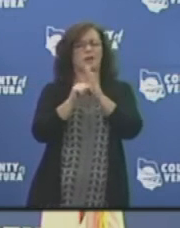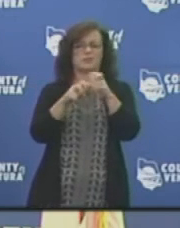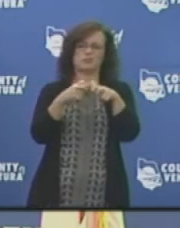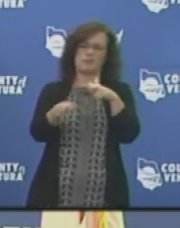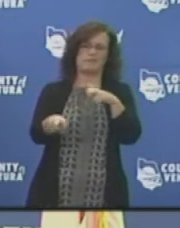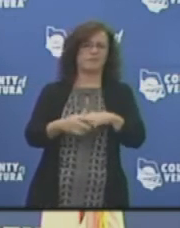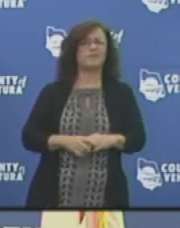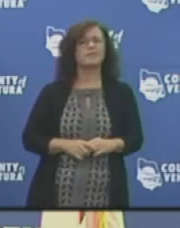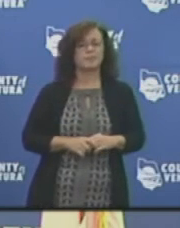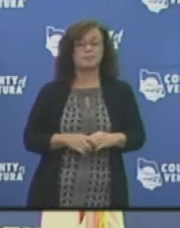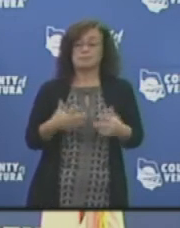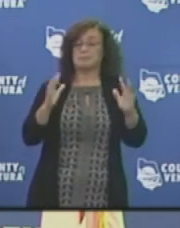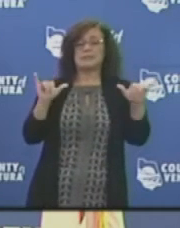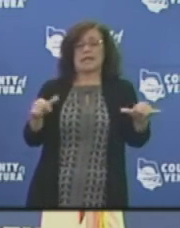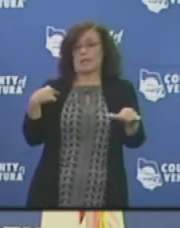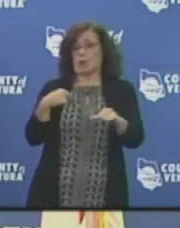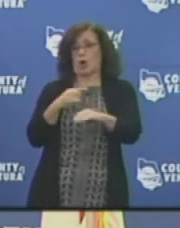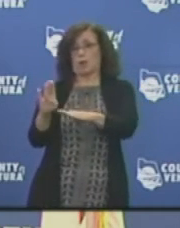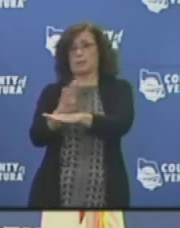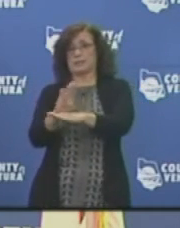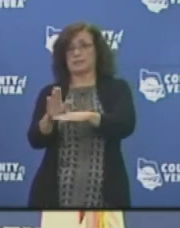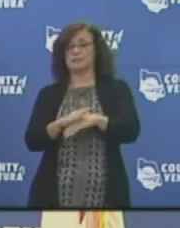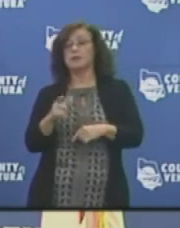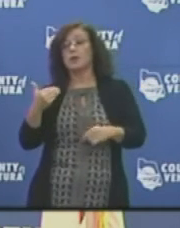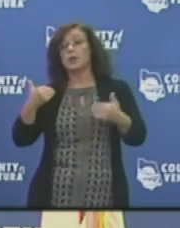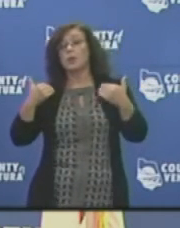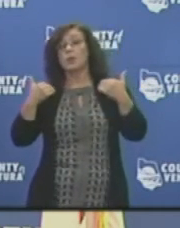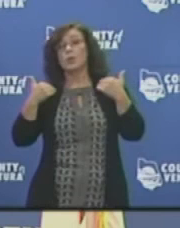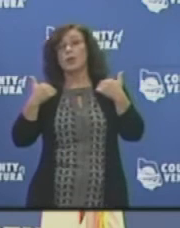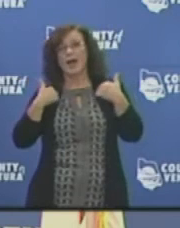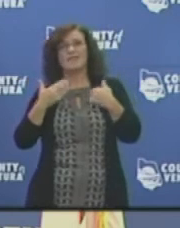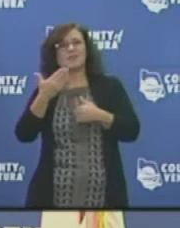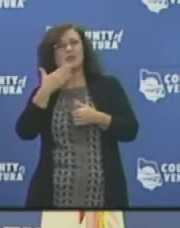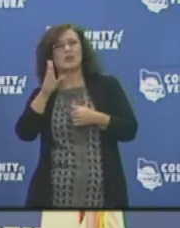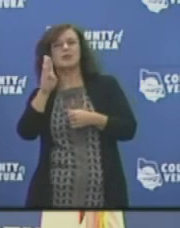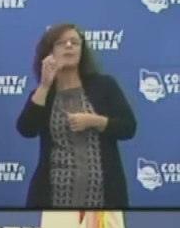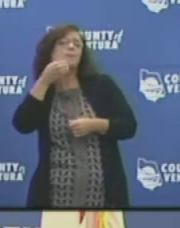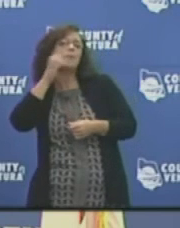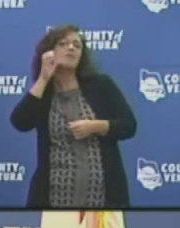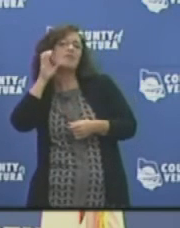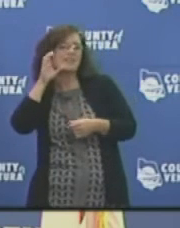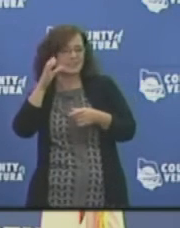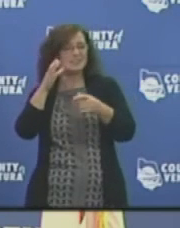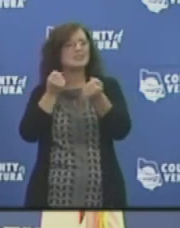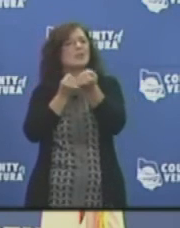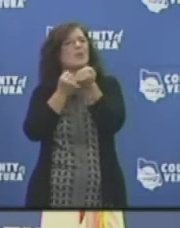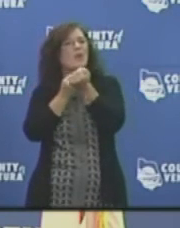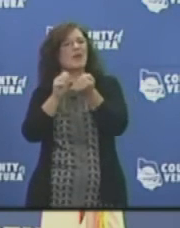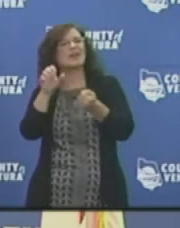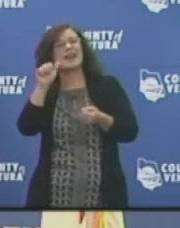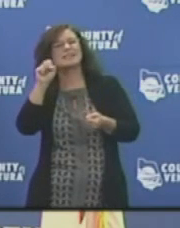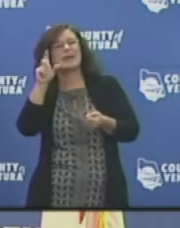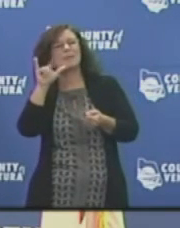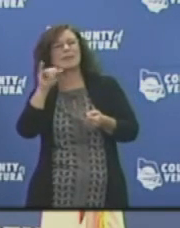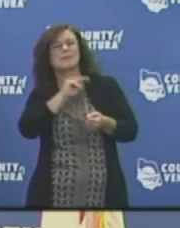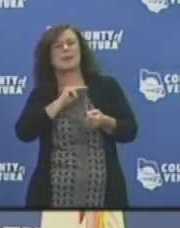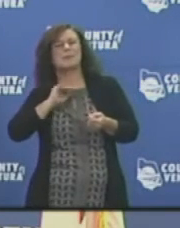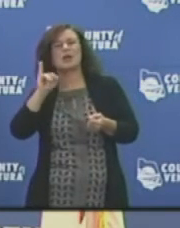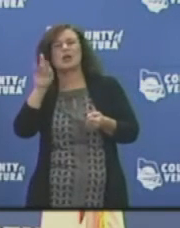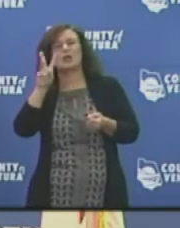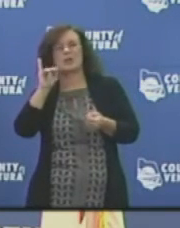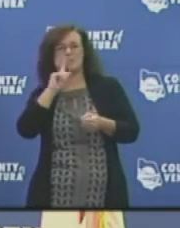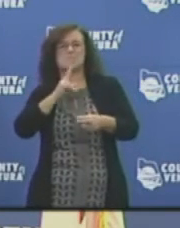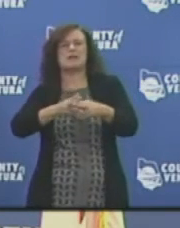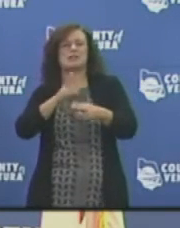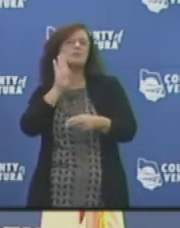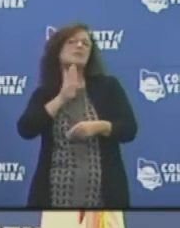businesses too. We got the good beverage support from Assemblymember Irwin. That's good. But again, it just speaks to shop local. And one of the things we want to